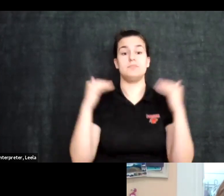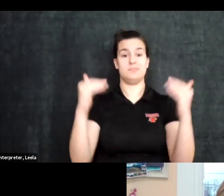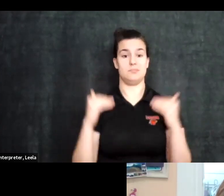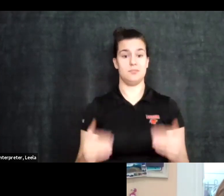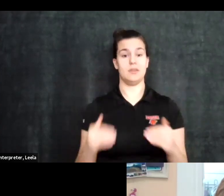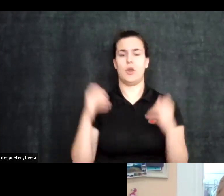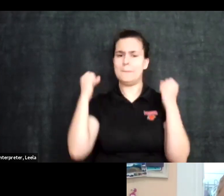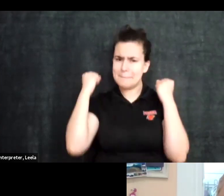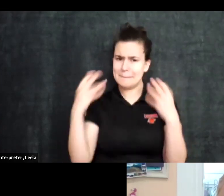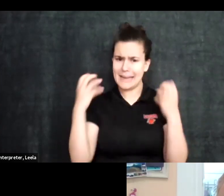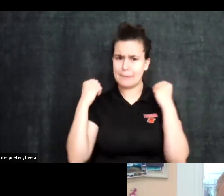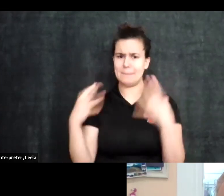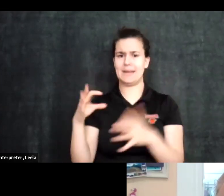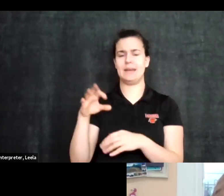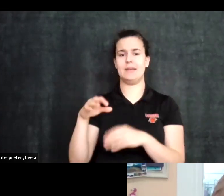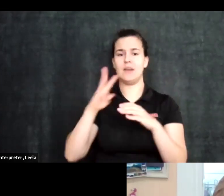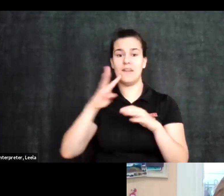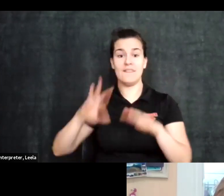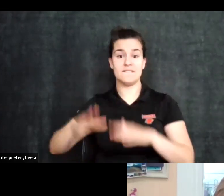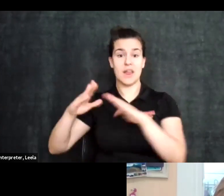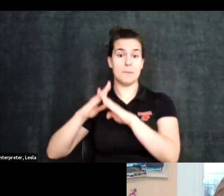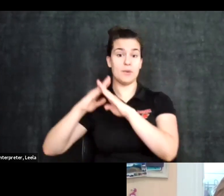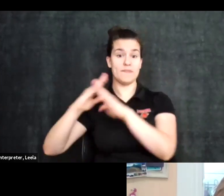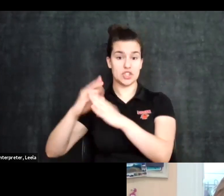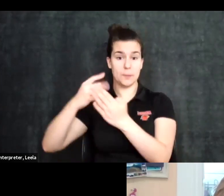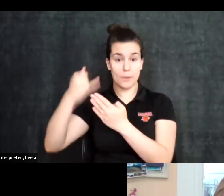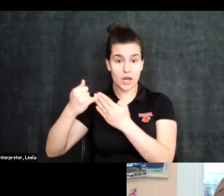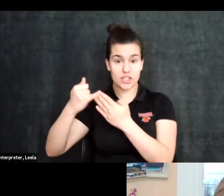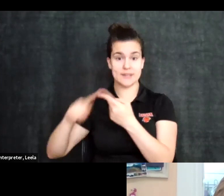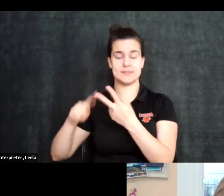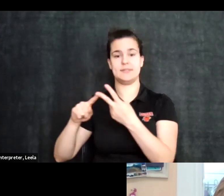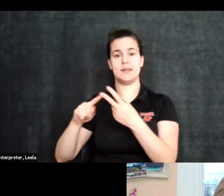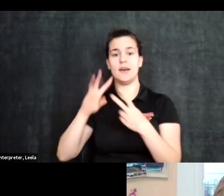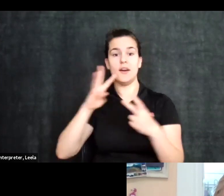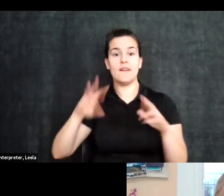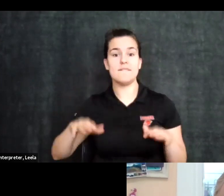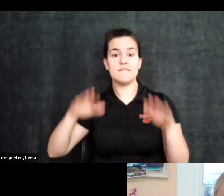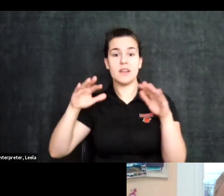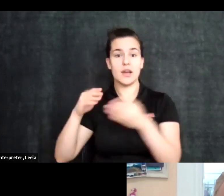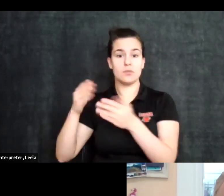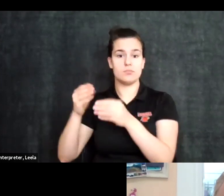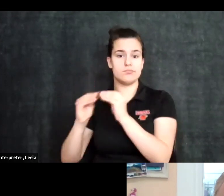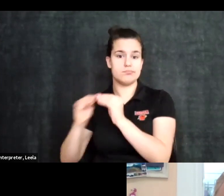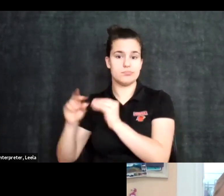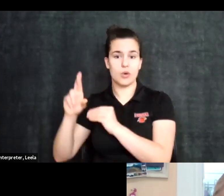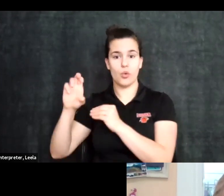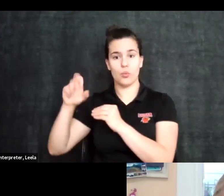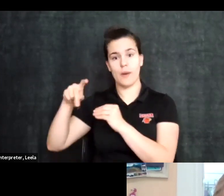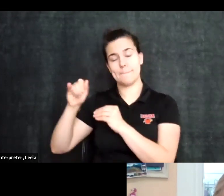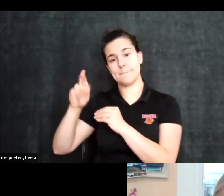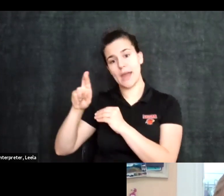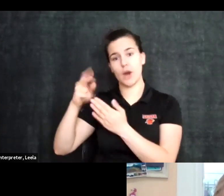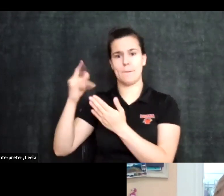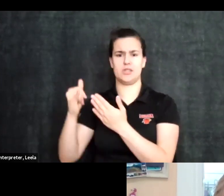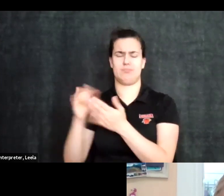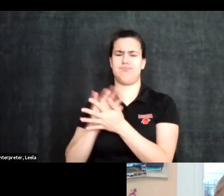repair projects that a lot of the civils are working on. In some of the areas, there appears, however,